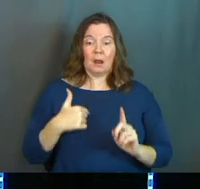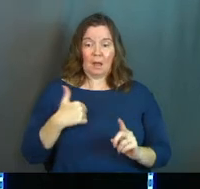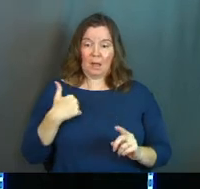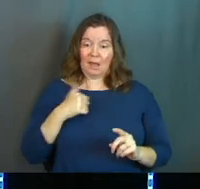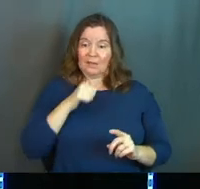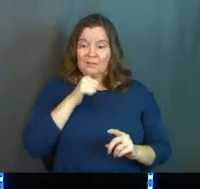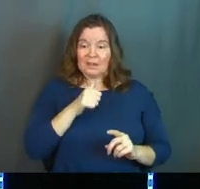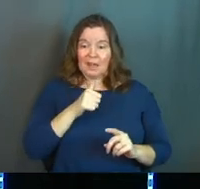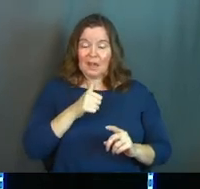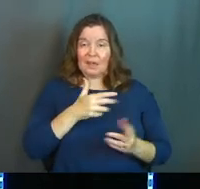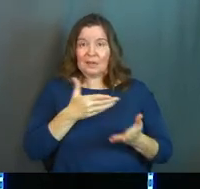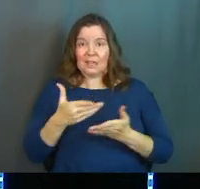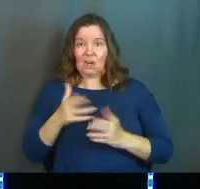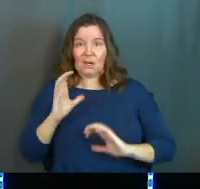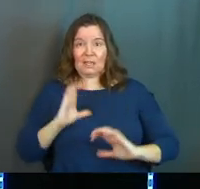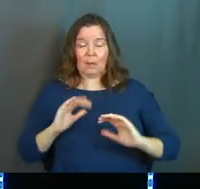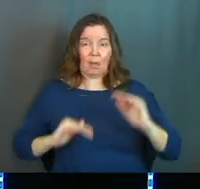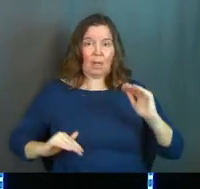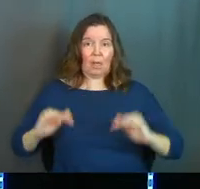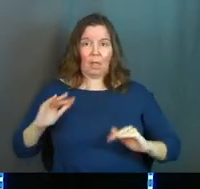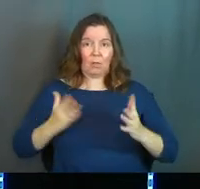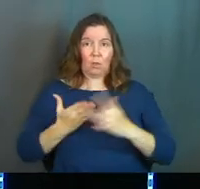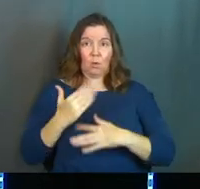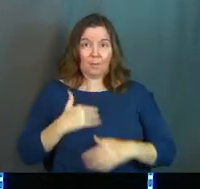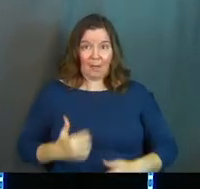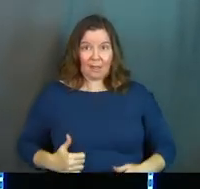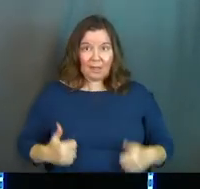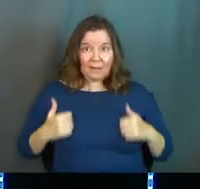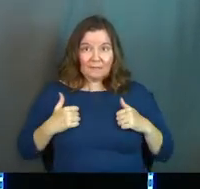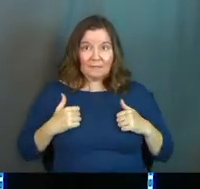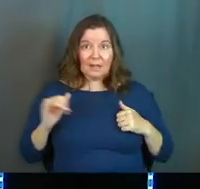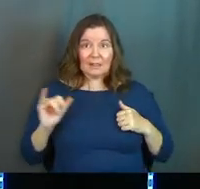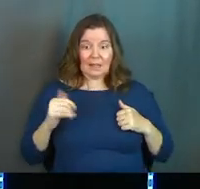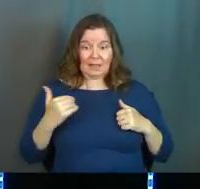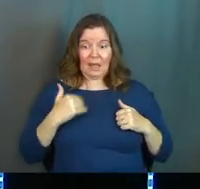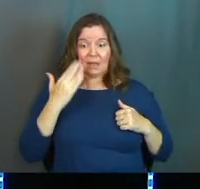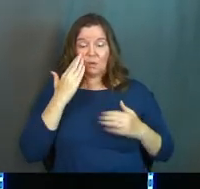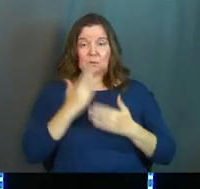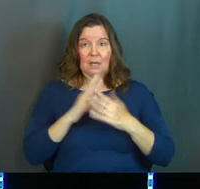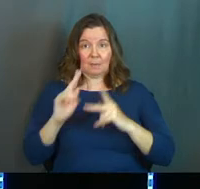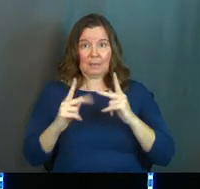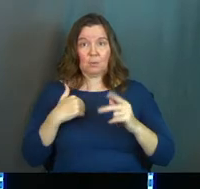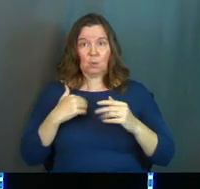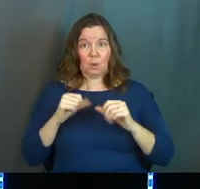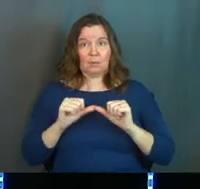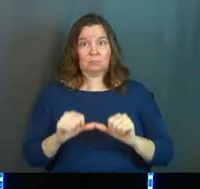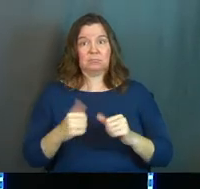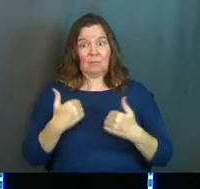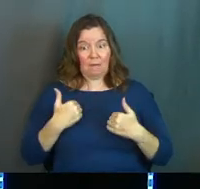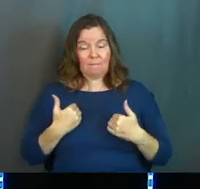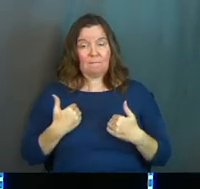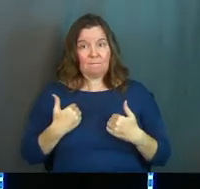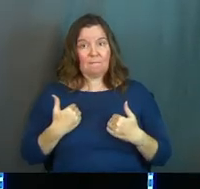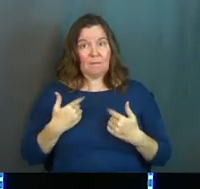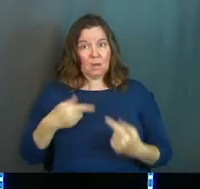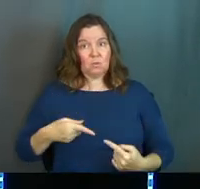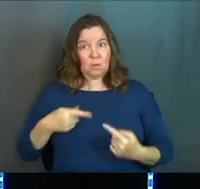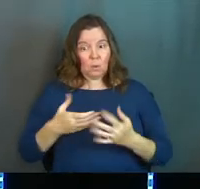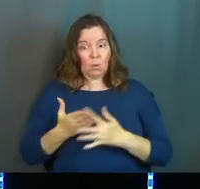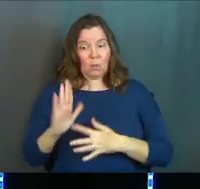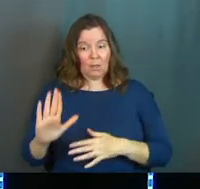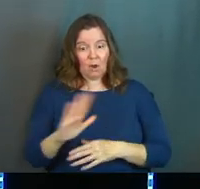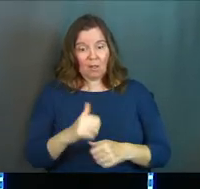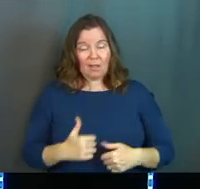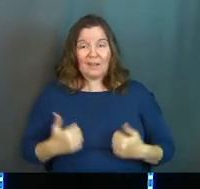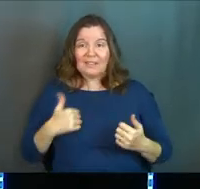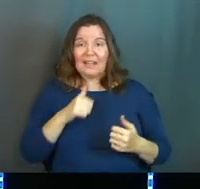But I have not carried a chemical imbalance through my life like I know some people who have carried a chemical imbalance through